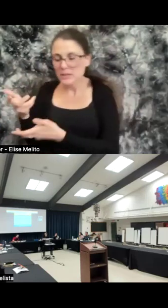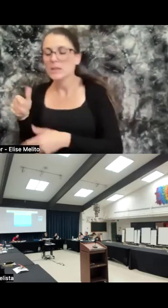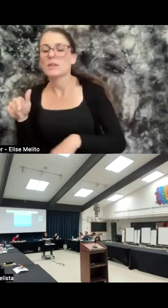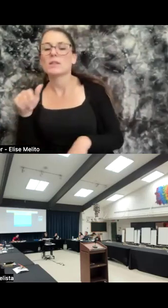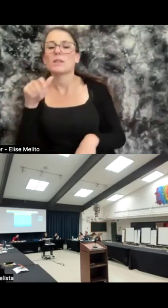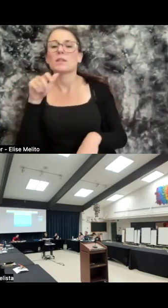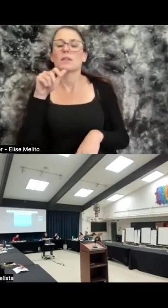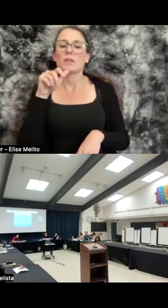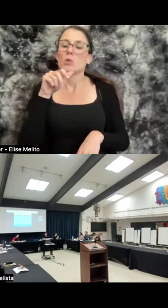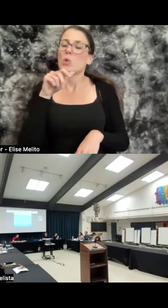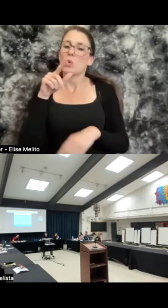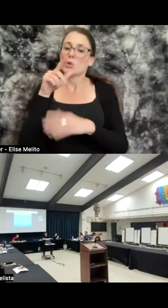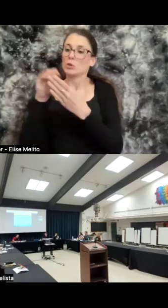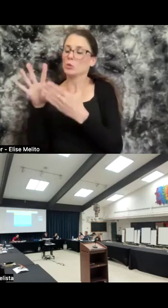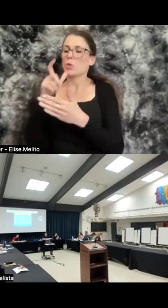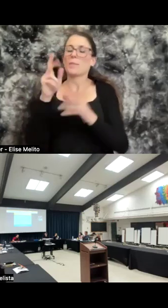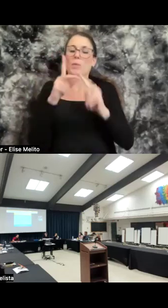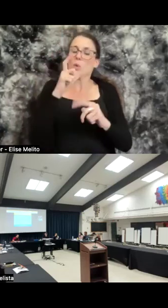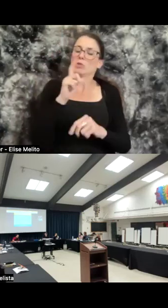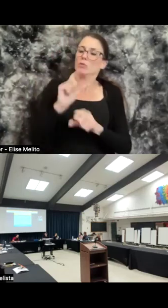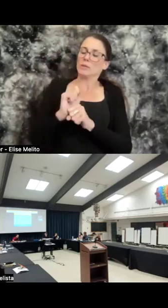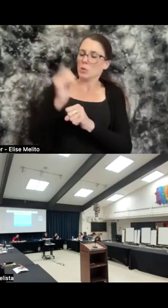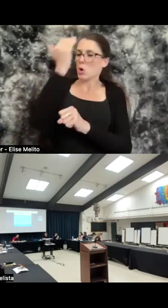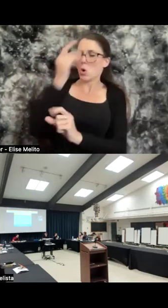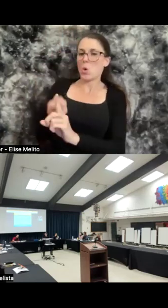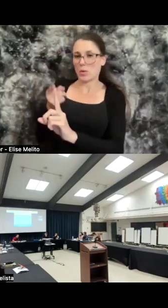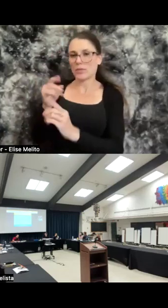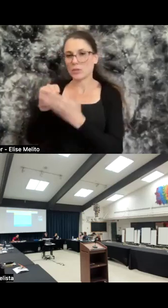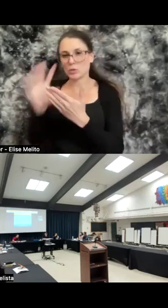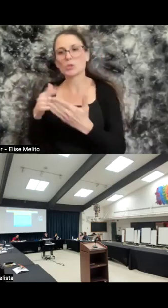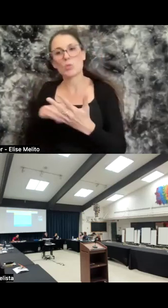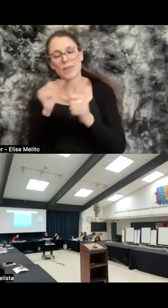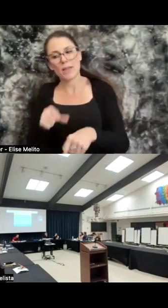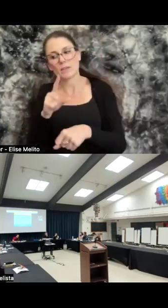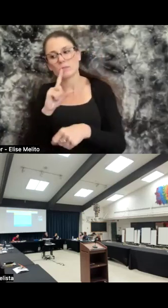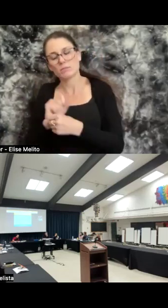those students, so that we can best advise on the supports that those students specifically need.